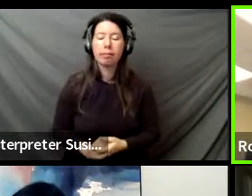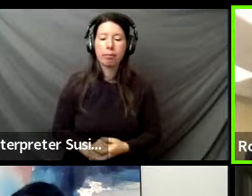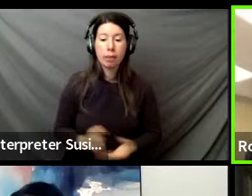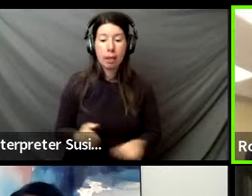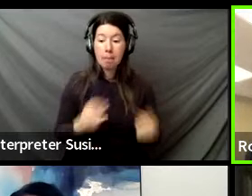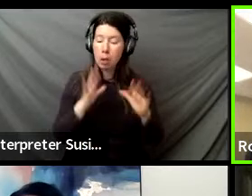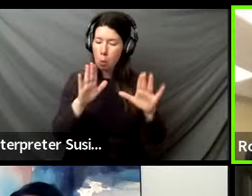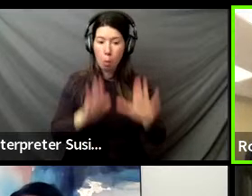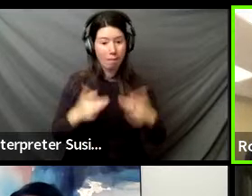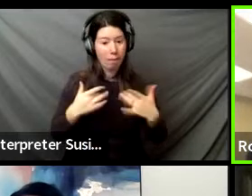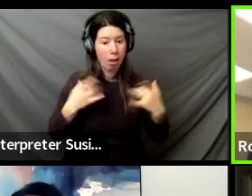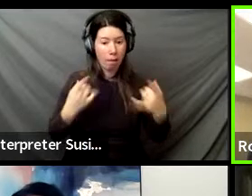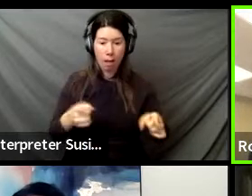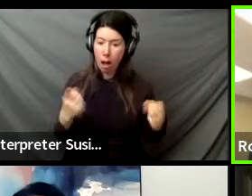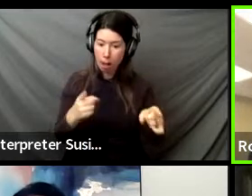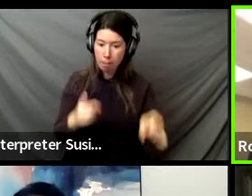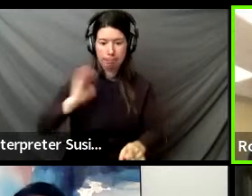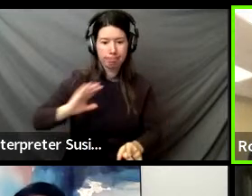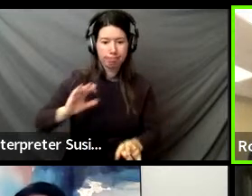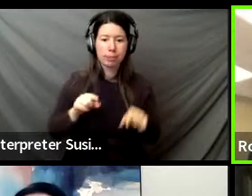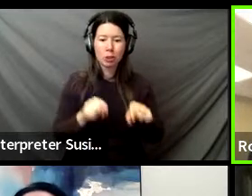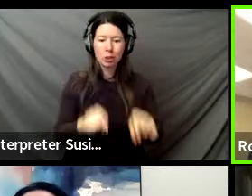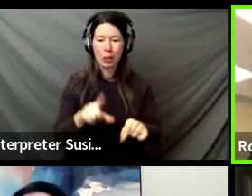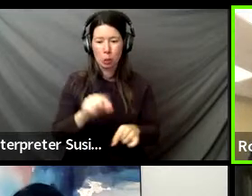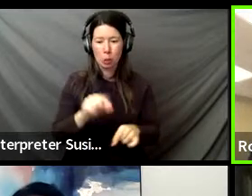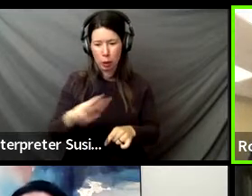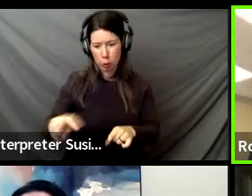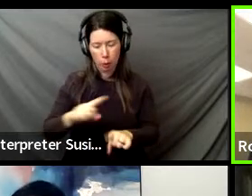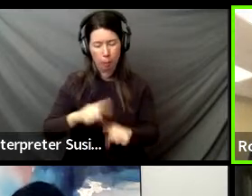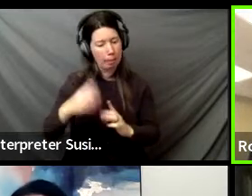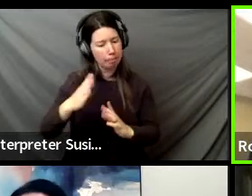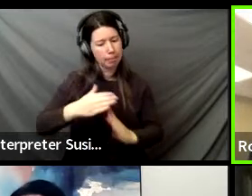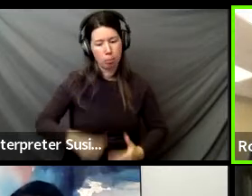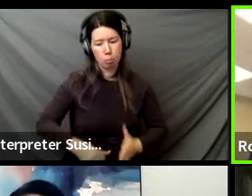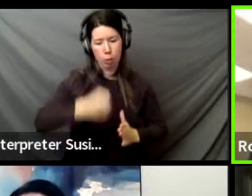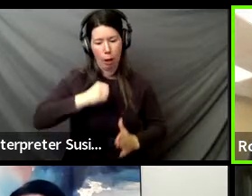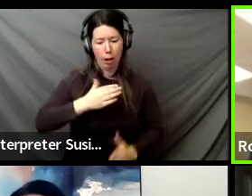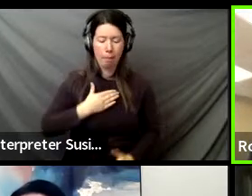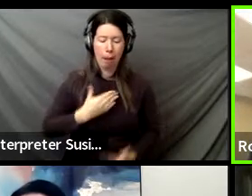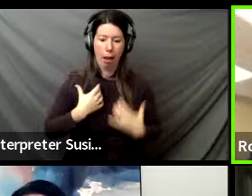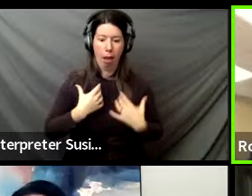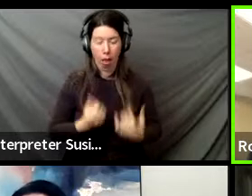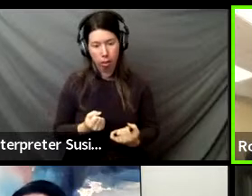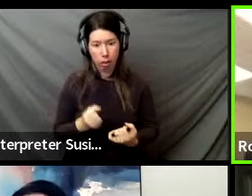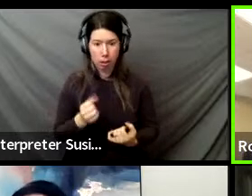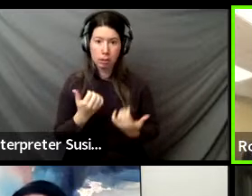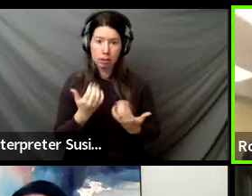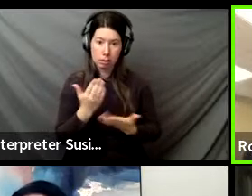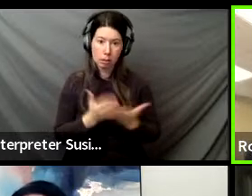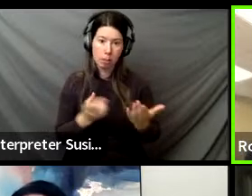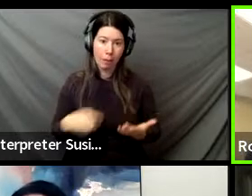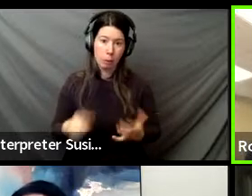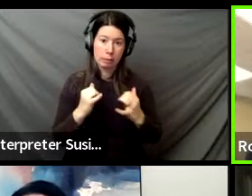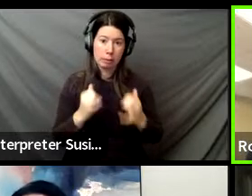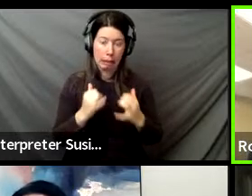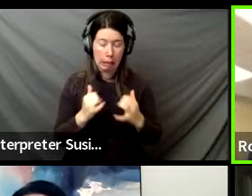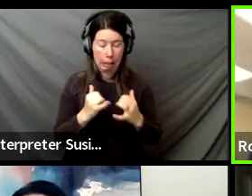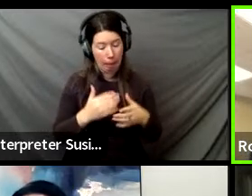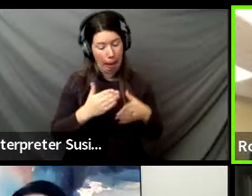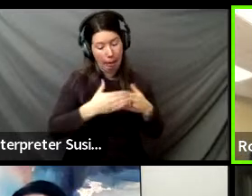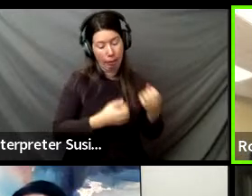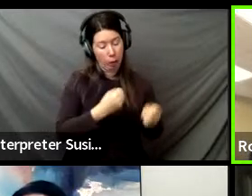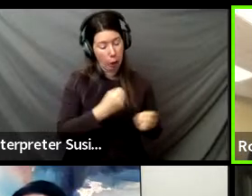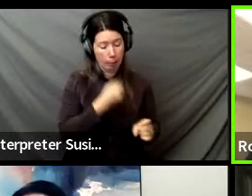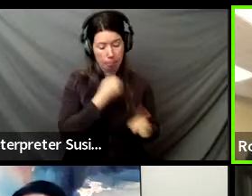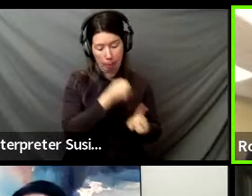in 2022, but I'm most proud of my health. Like some of you, I had some serious health challenges at the end of the year, and I'm